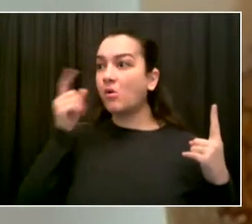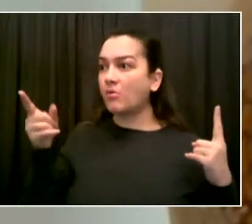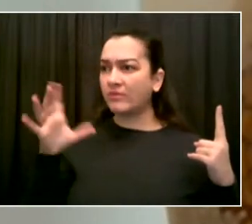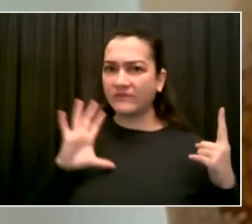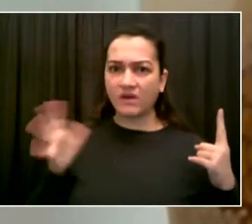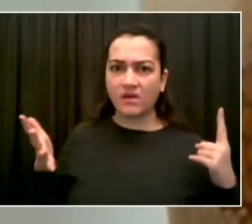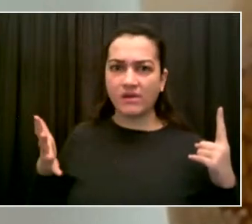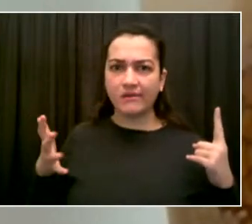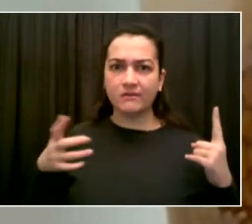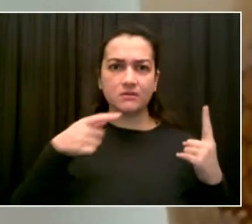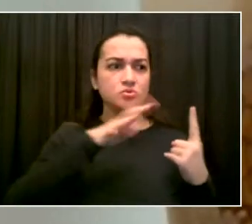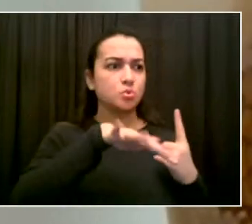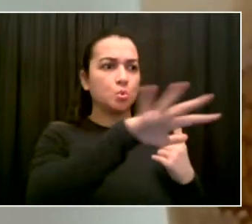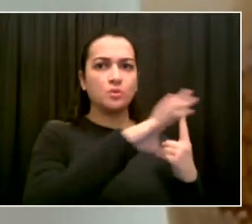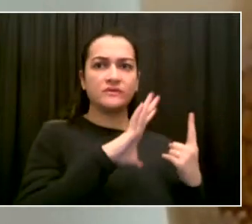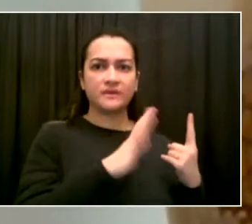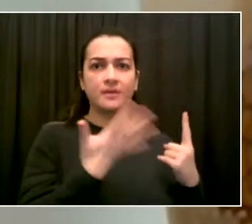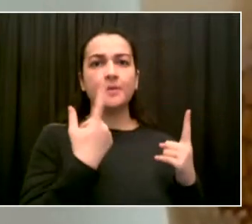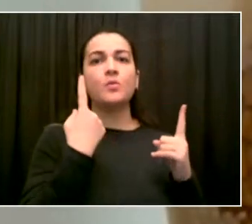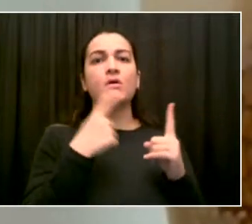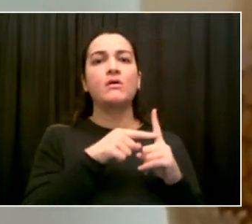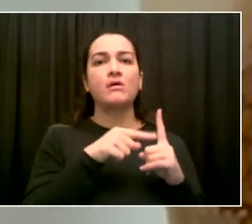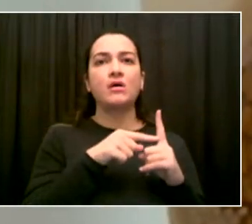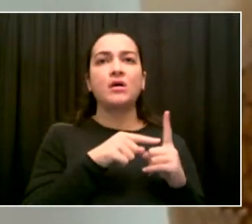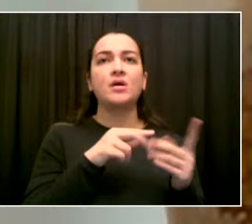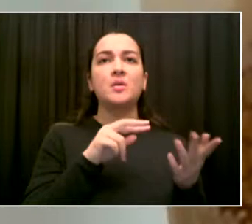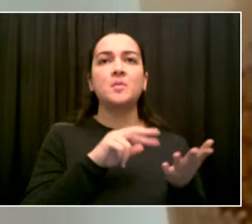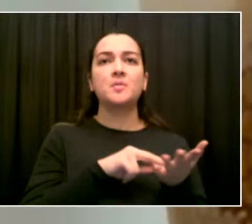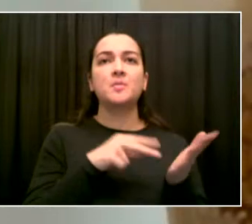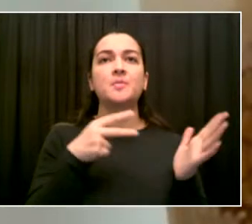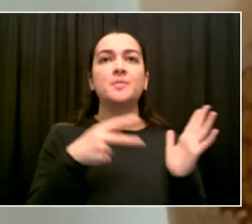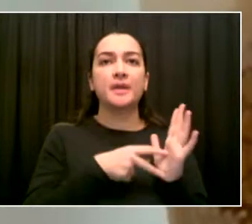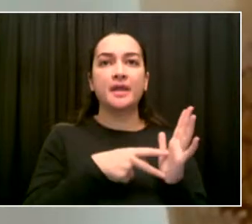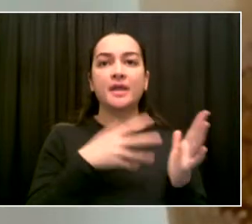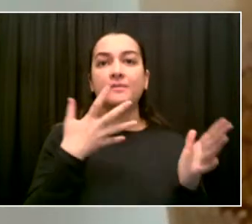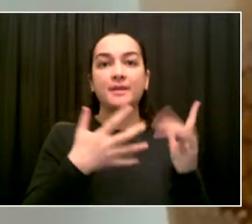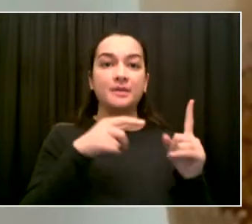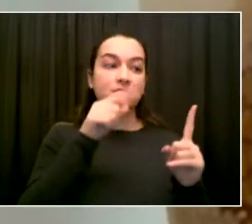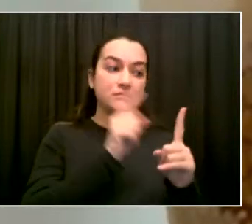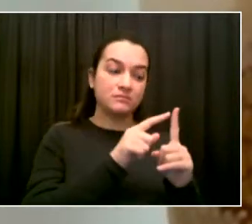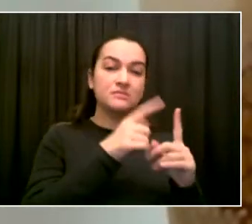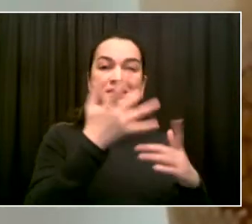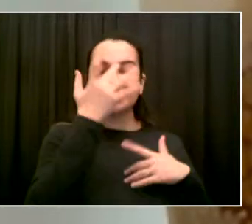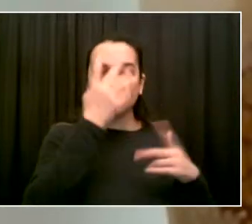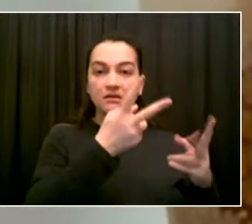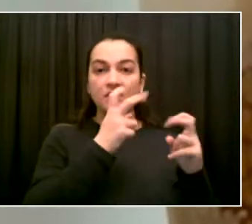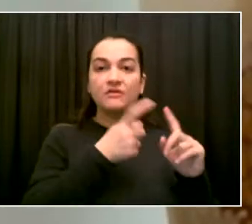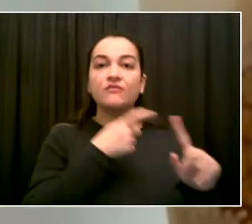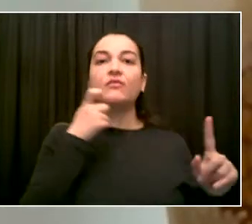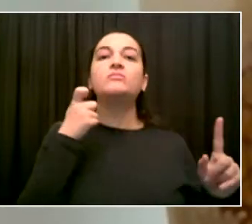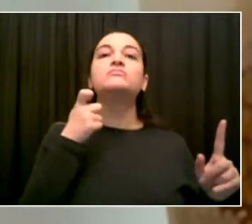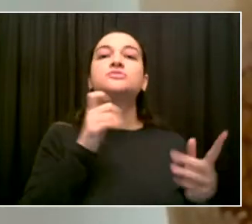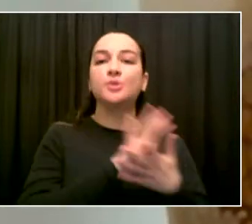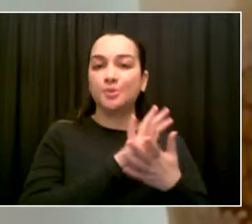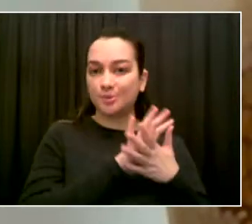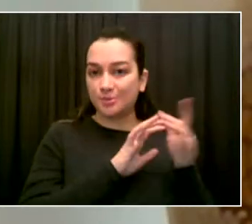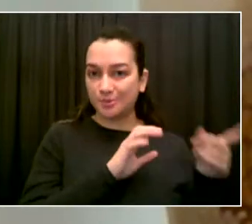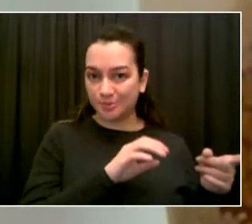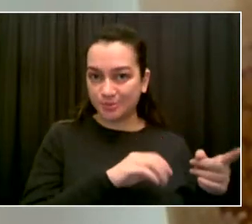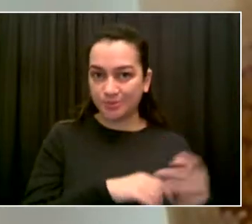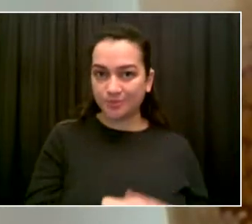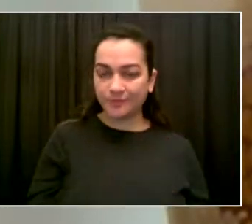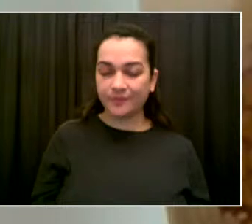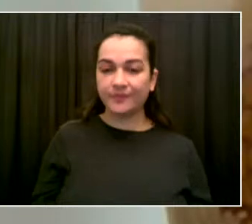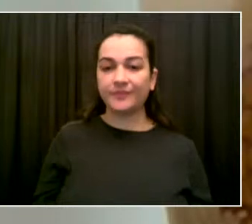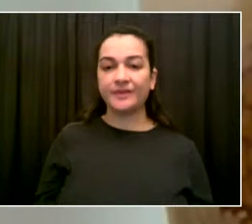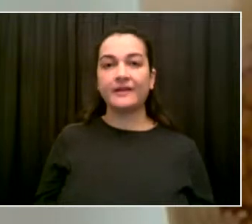that source. But the reality is there is no specific precise formula. It's the reason we have extremely well-trained